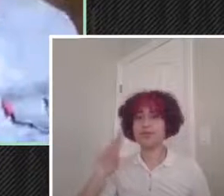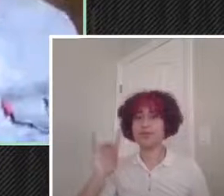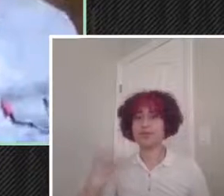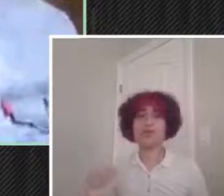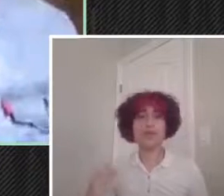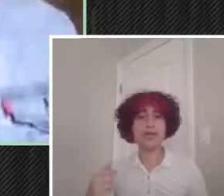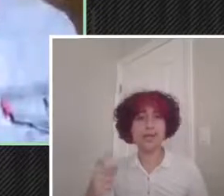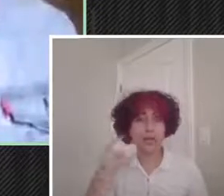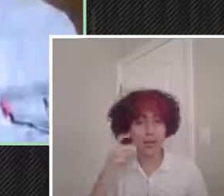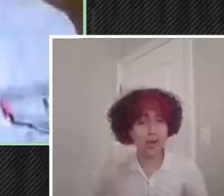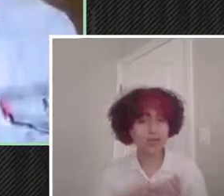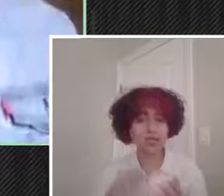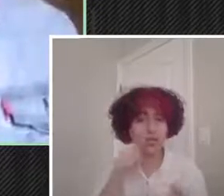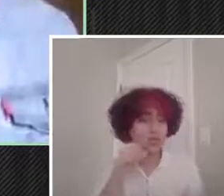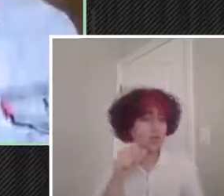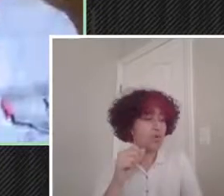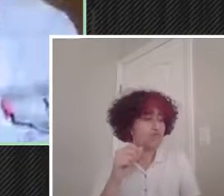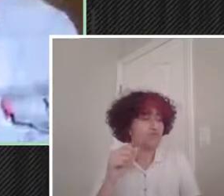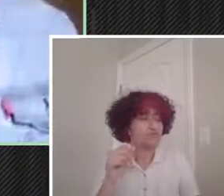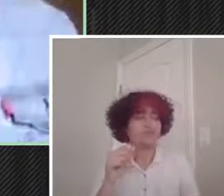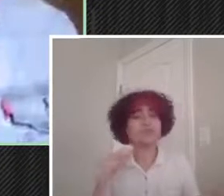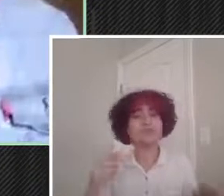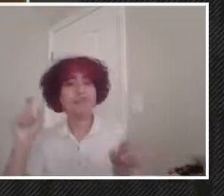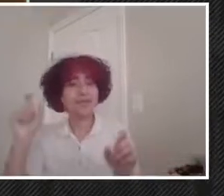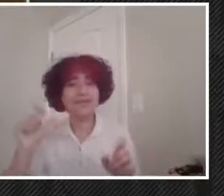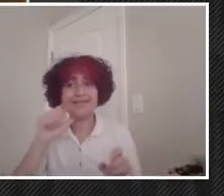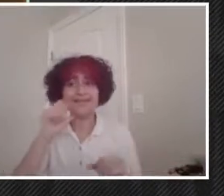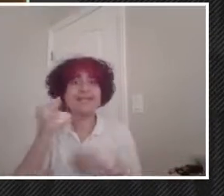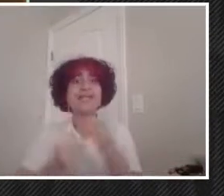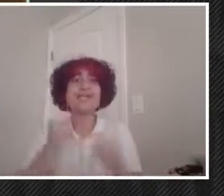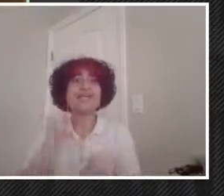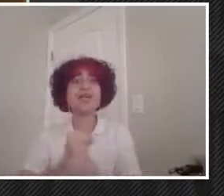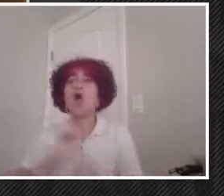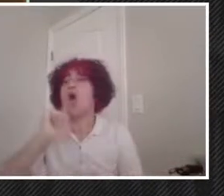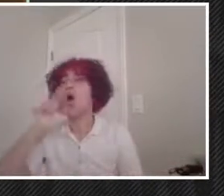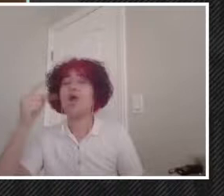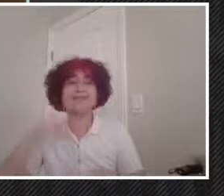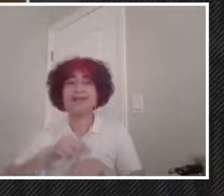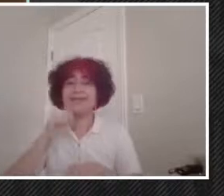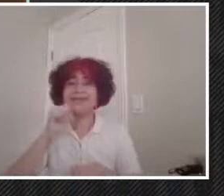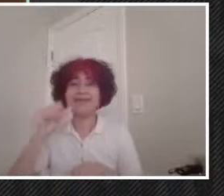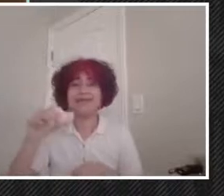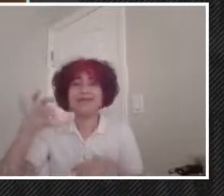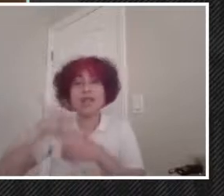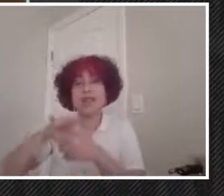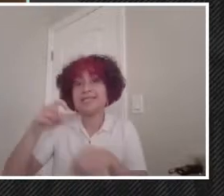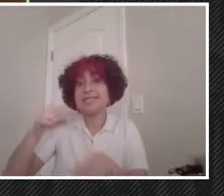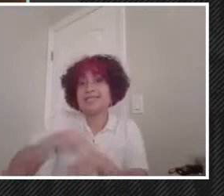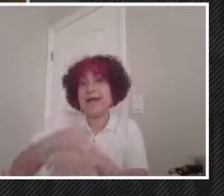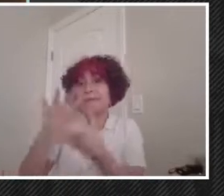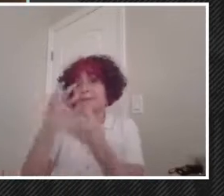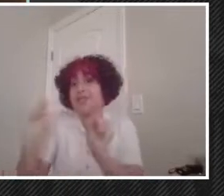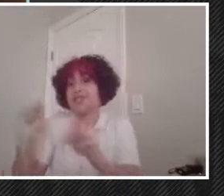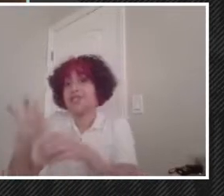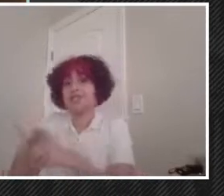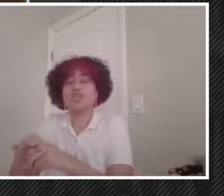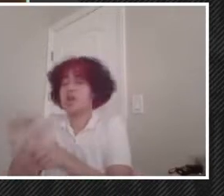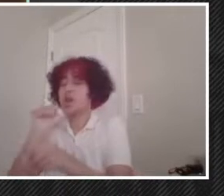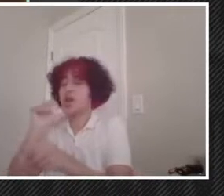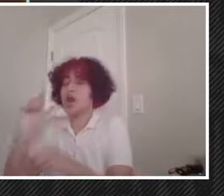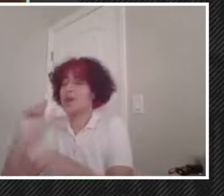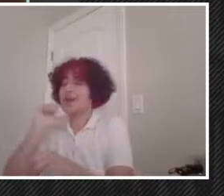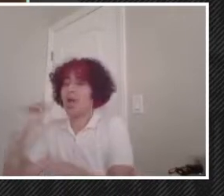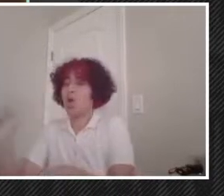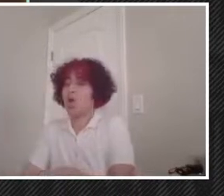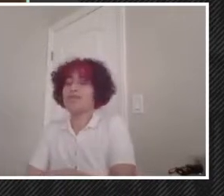and know that's year round. It's not just election time. It's not just, during the presidential election, but